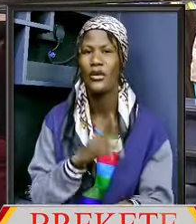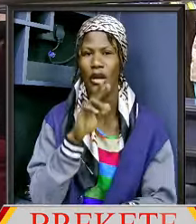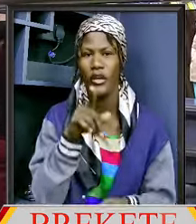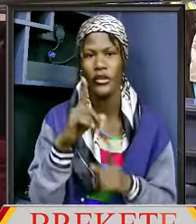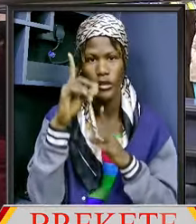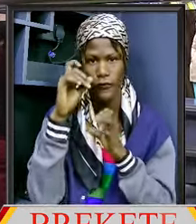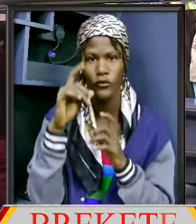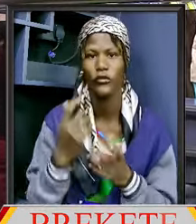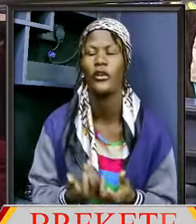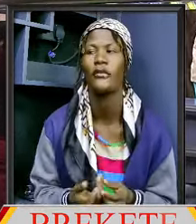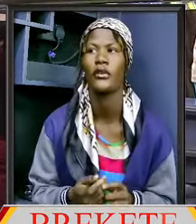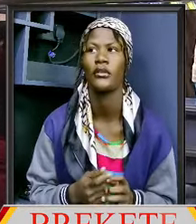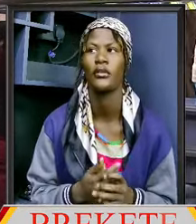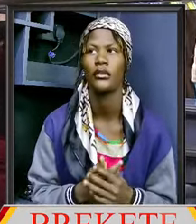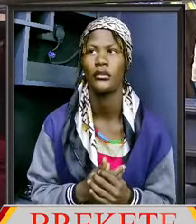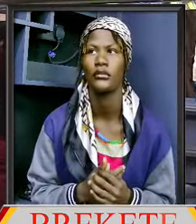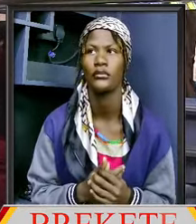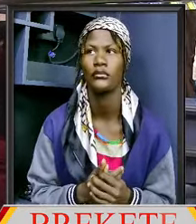photographer?